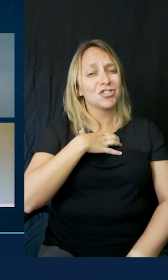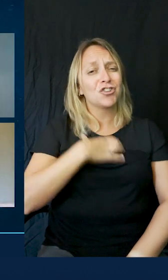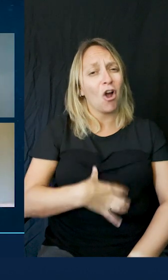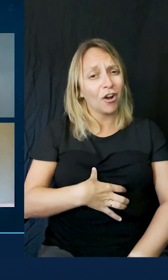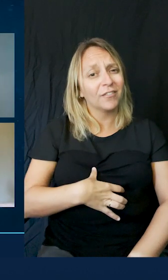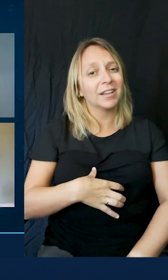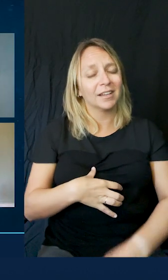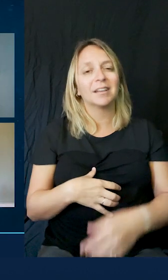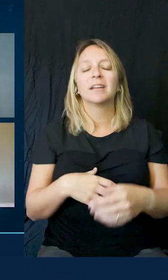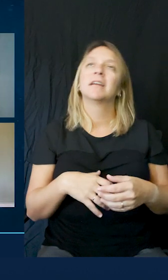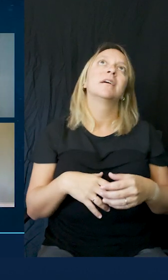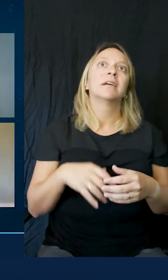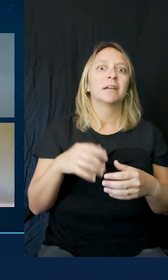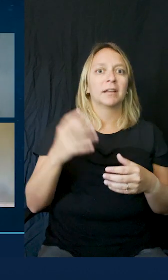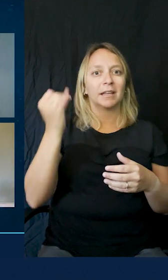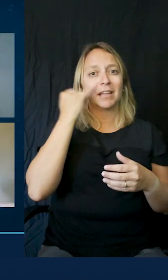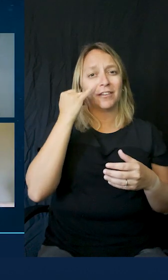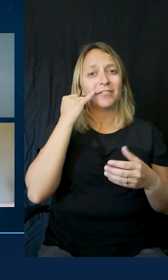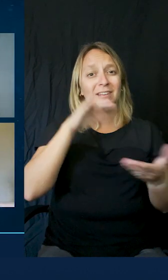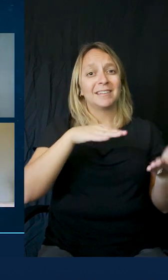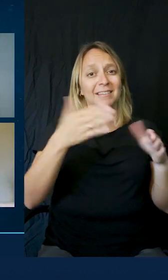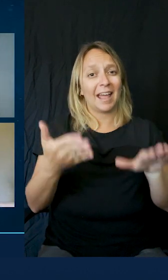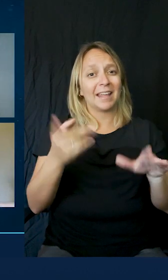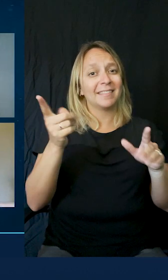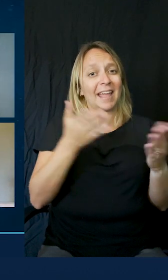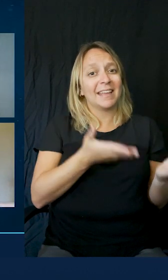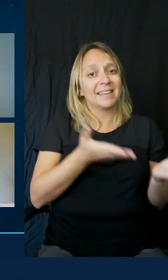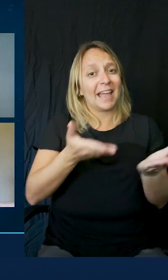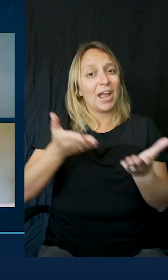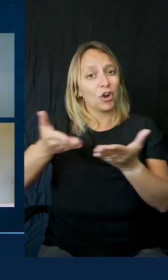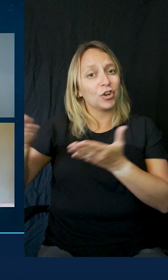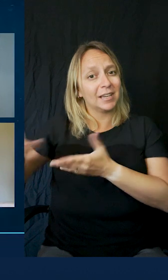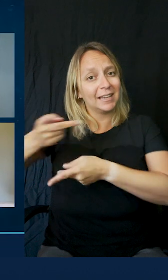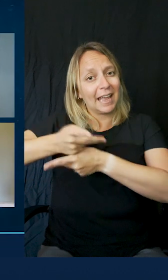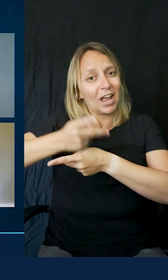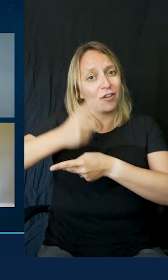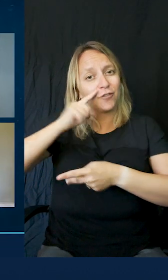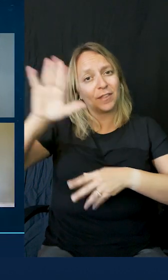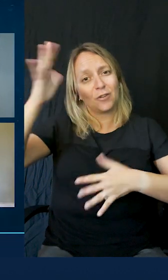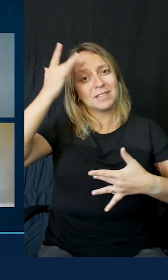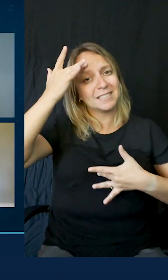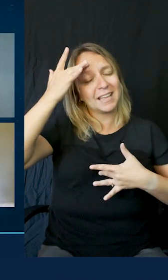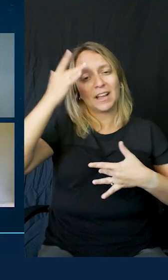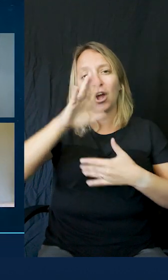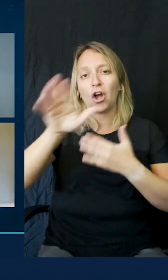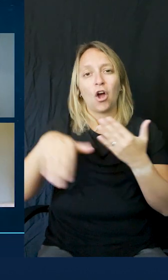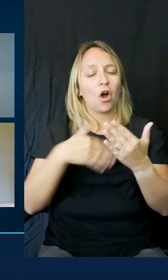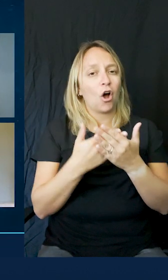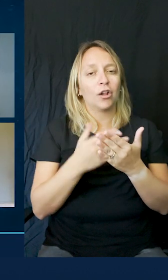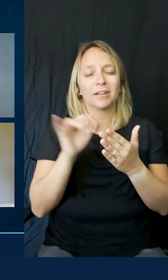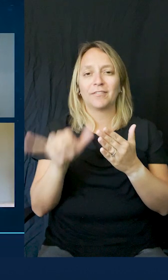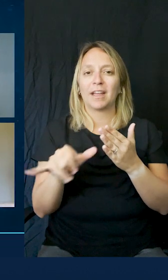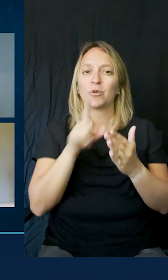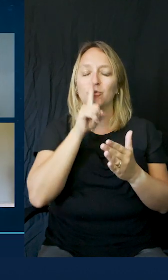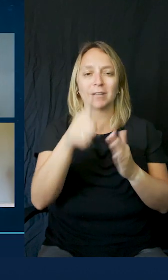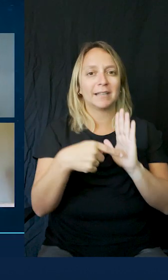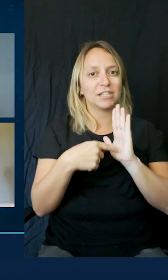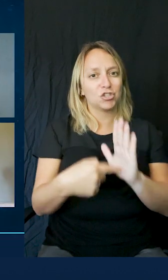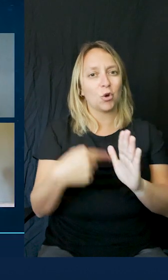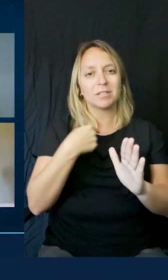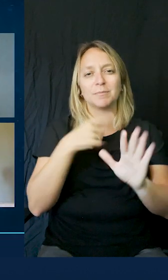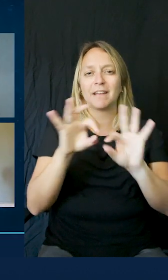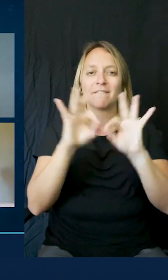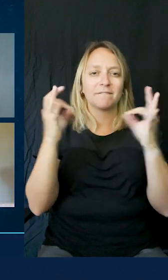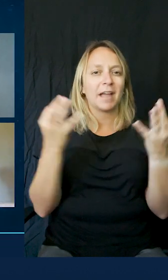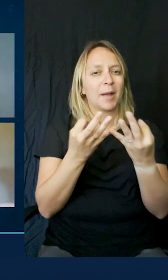They carry their deceased and care for their sick. All of these things really are indicators to me of family